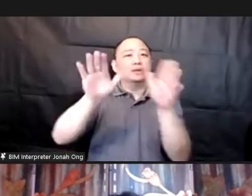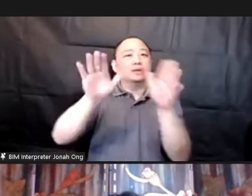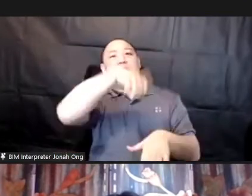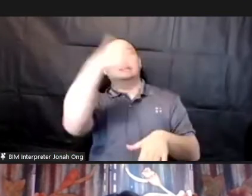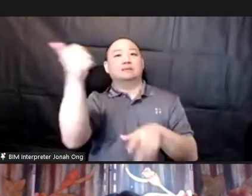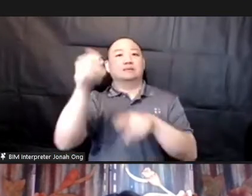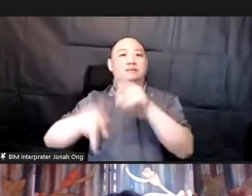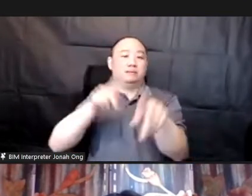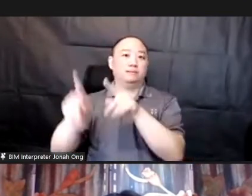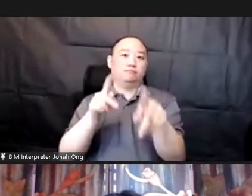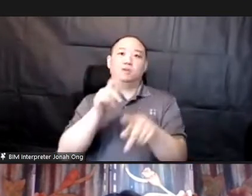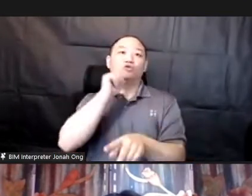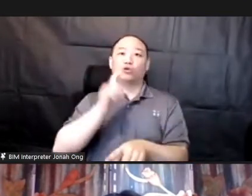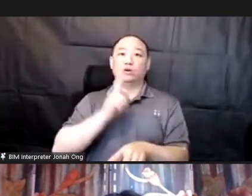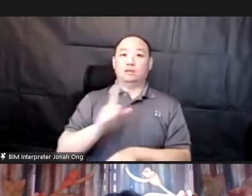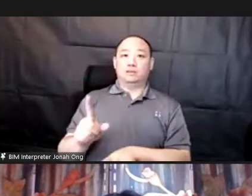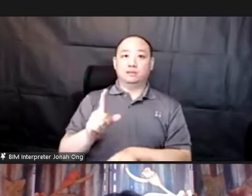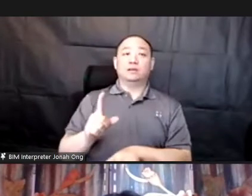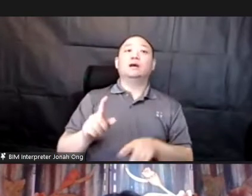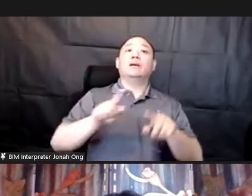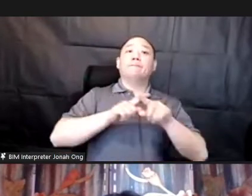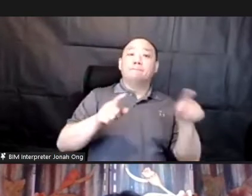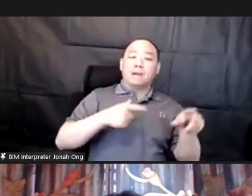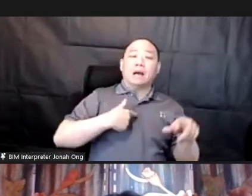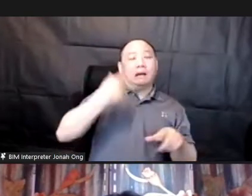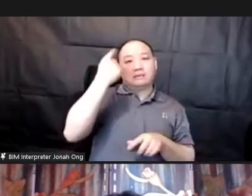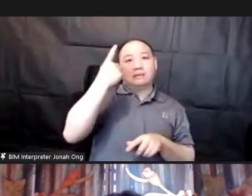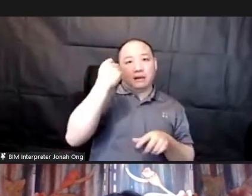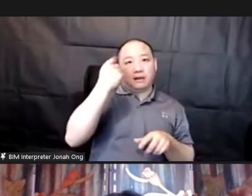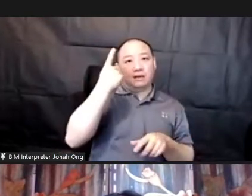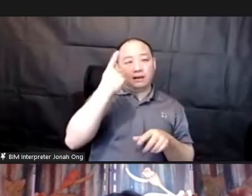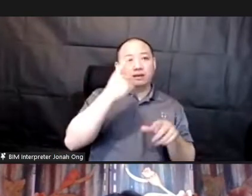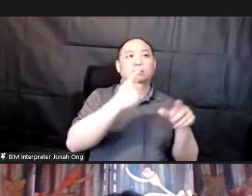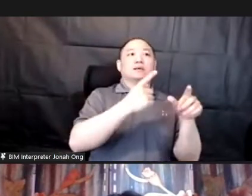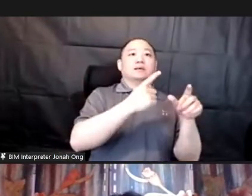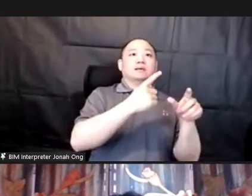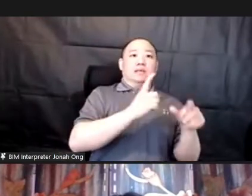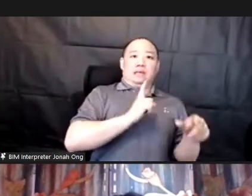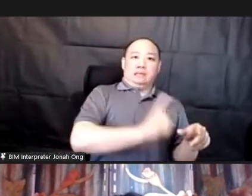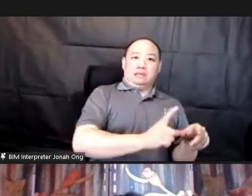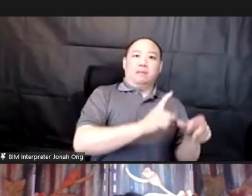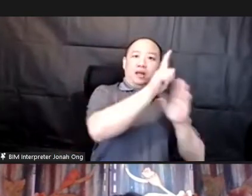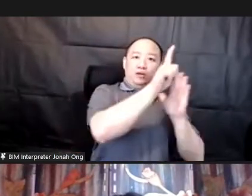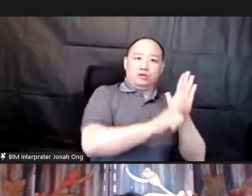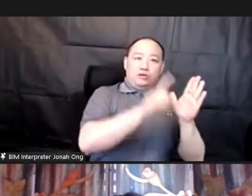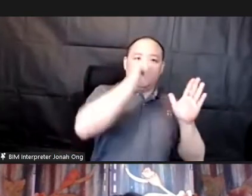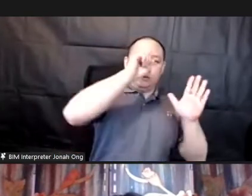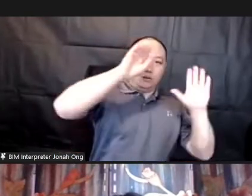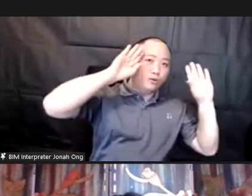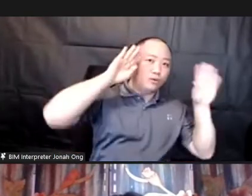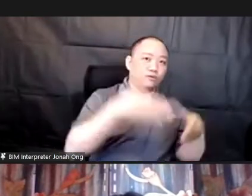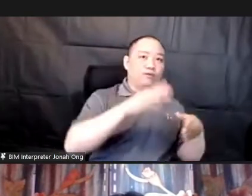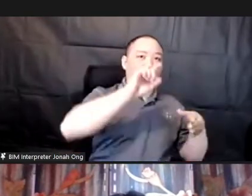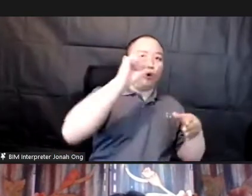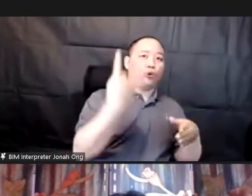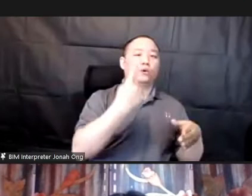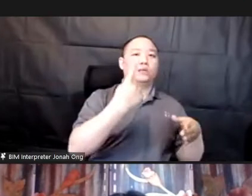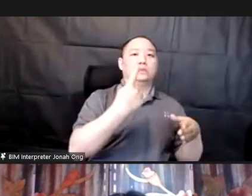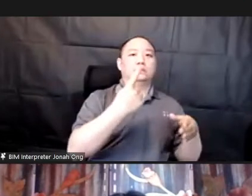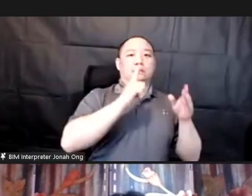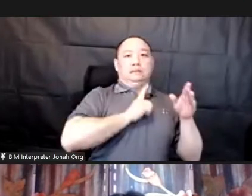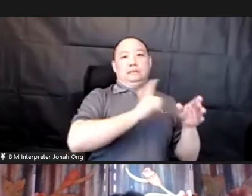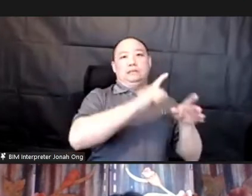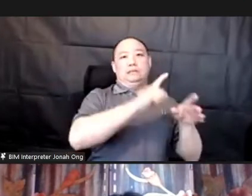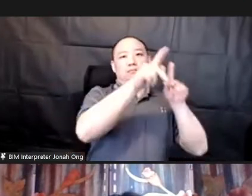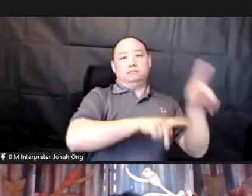that come with valid grievances, that come with, you know, arguments from their own silos, their own groups.